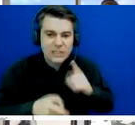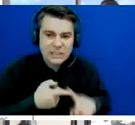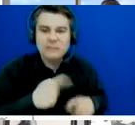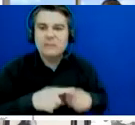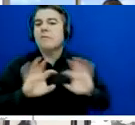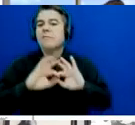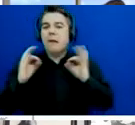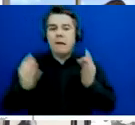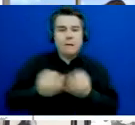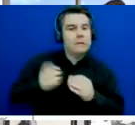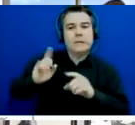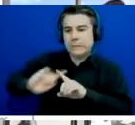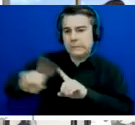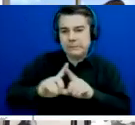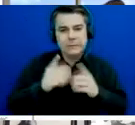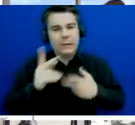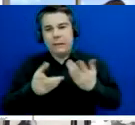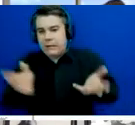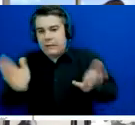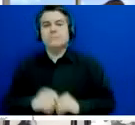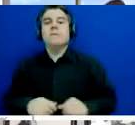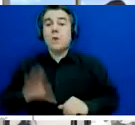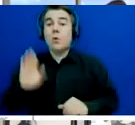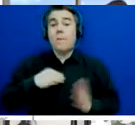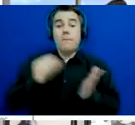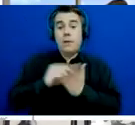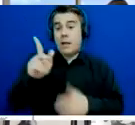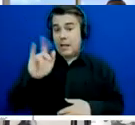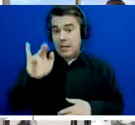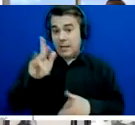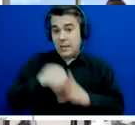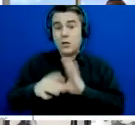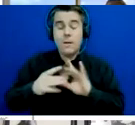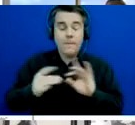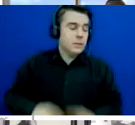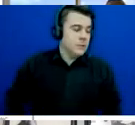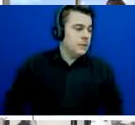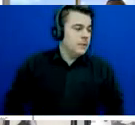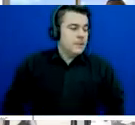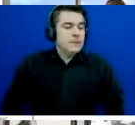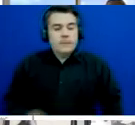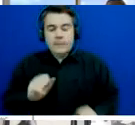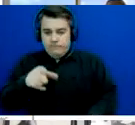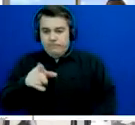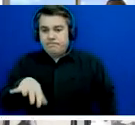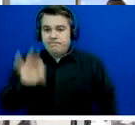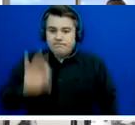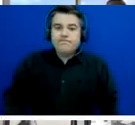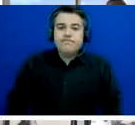all types of things in there. We're going to throw a link in the comments here so you can find that